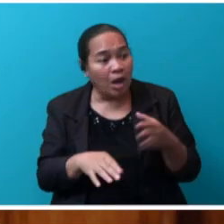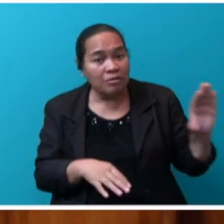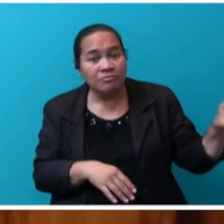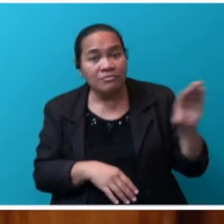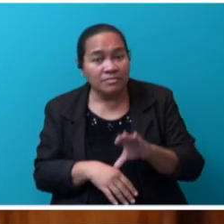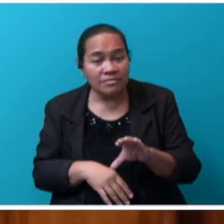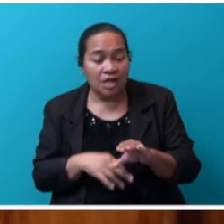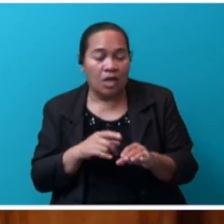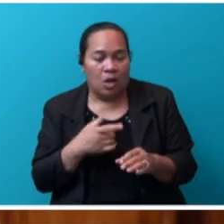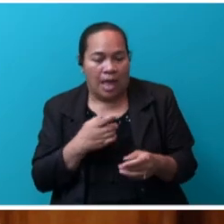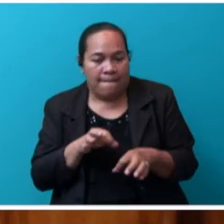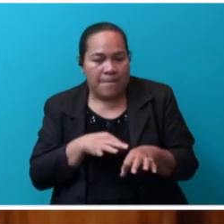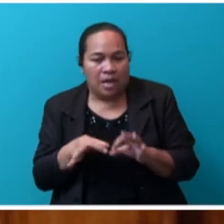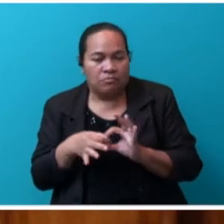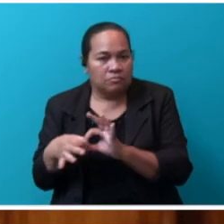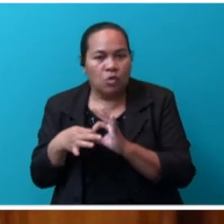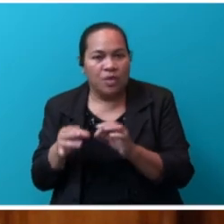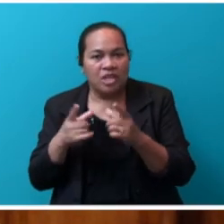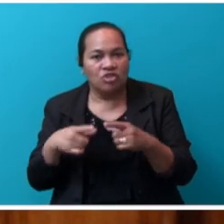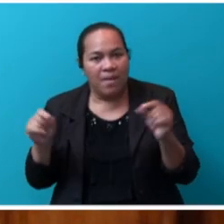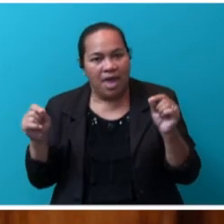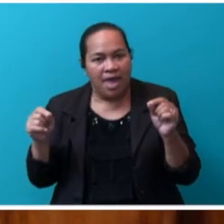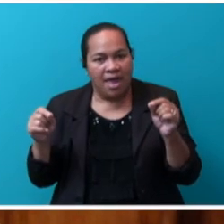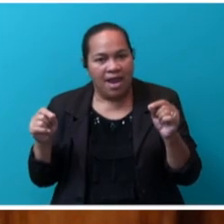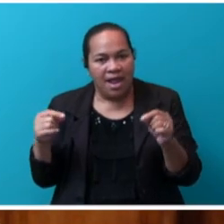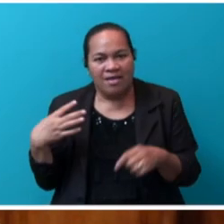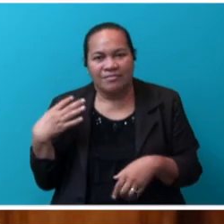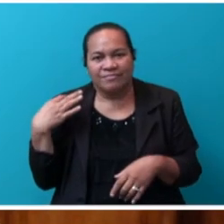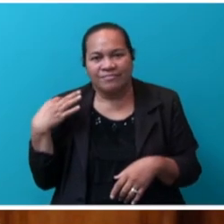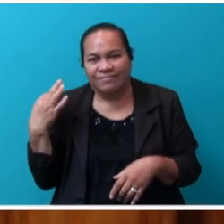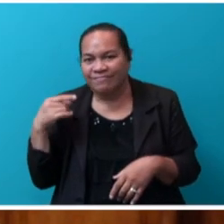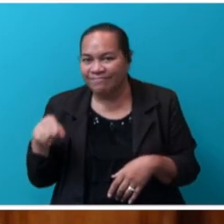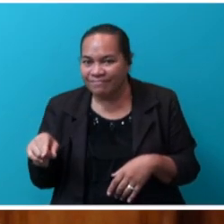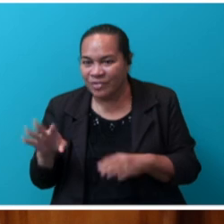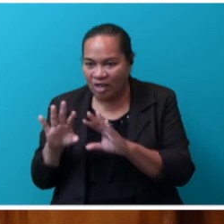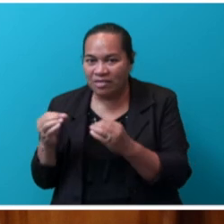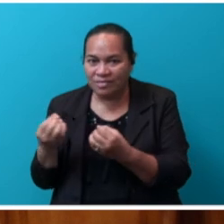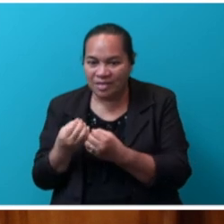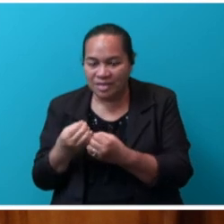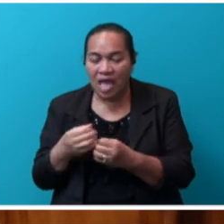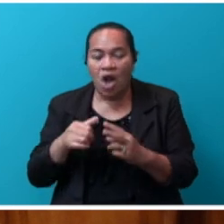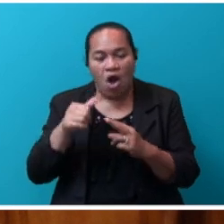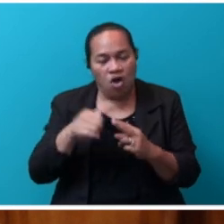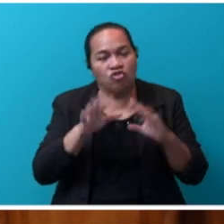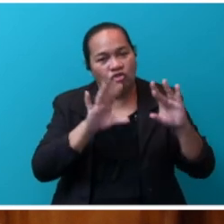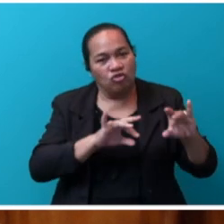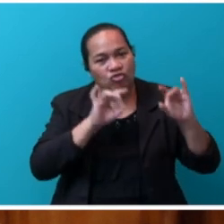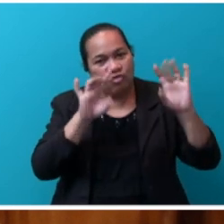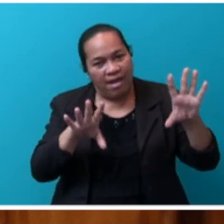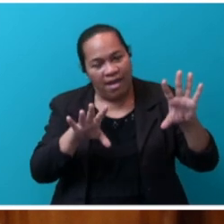with JICA, Japan International Cooperation Agency, and the Australian Infrastructure